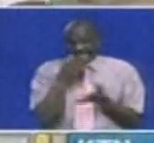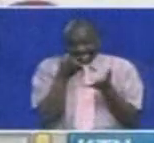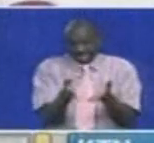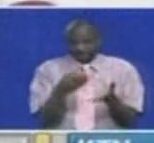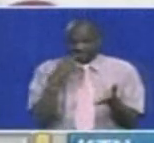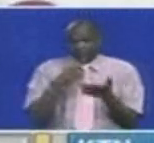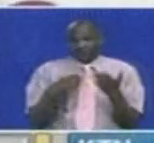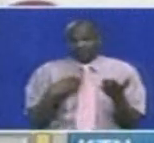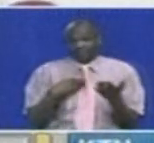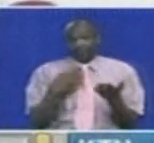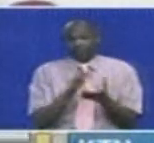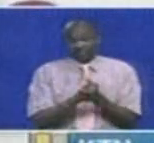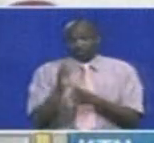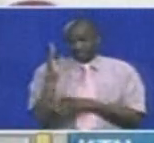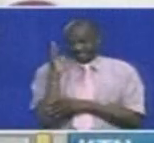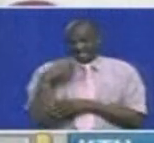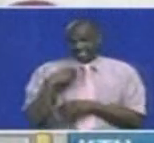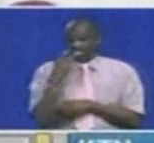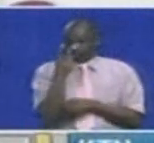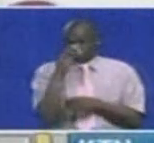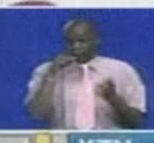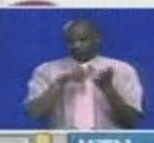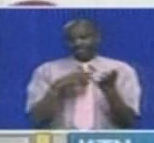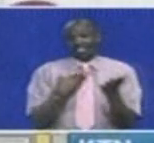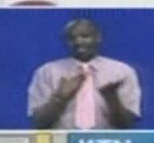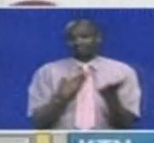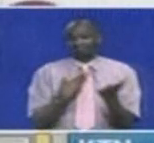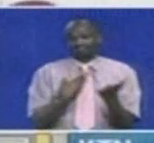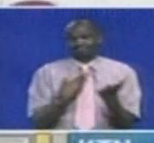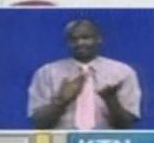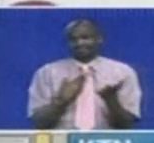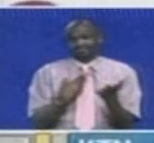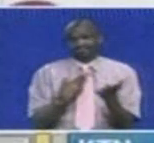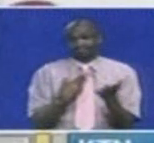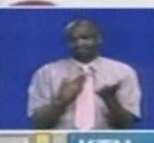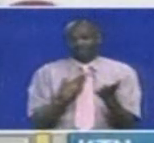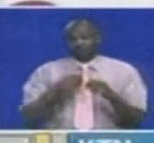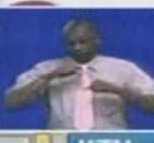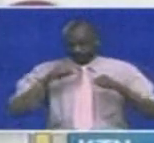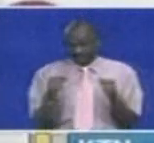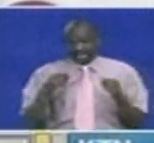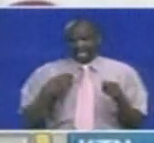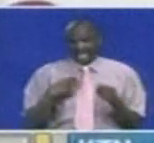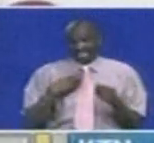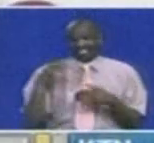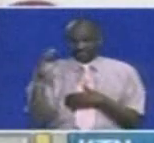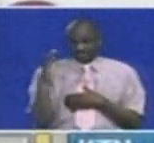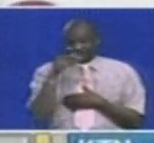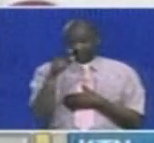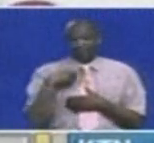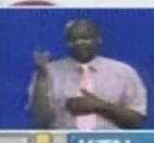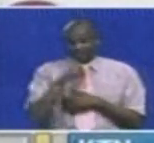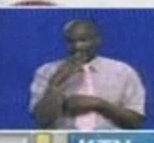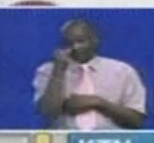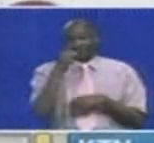bagged 3 points against Ulinzi Stars, are 2 points adrift the Pesetas. Sofapaka, Chemel Sugar, and Thika United wrap up the top 5